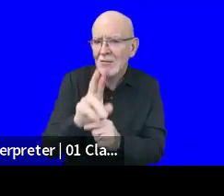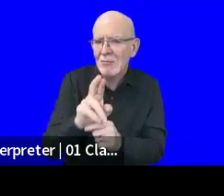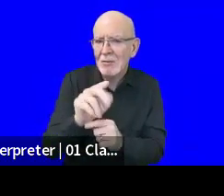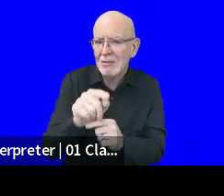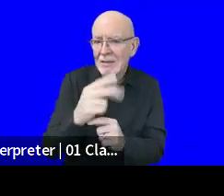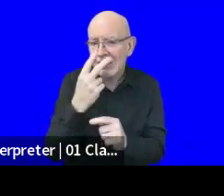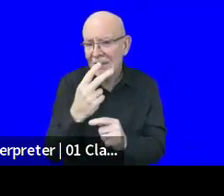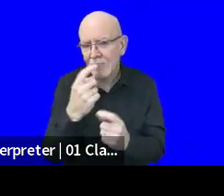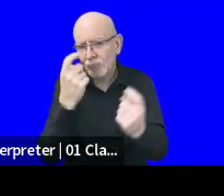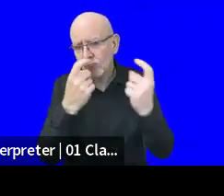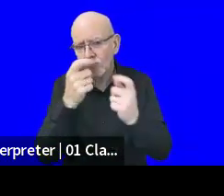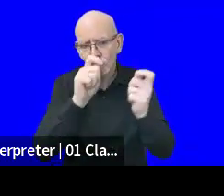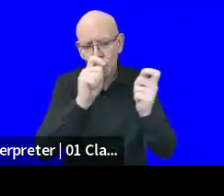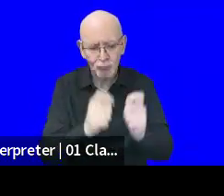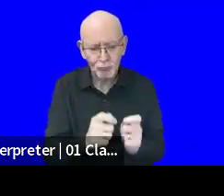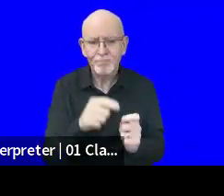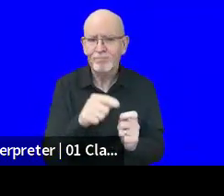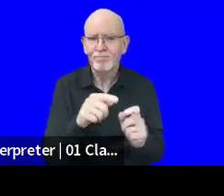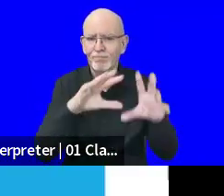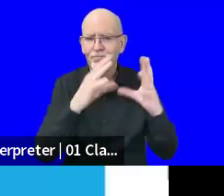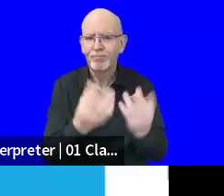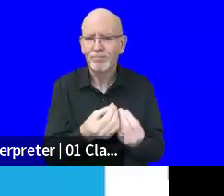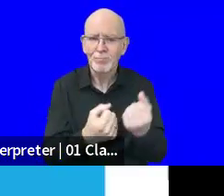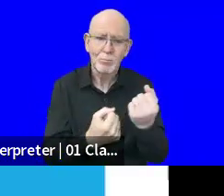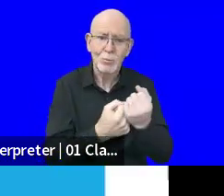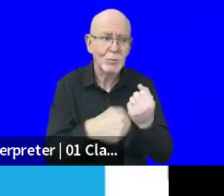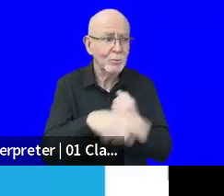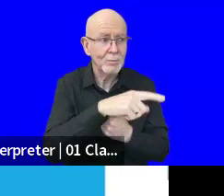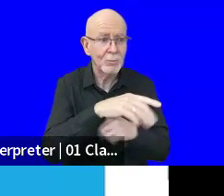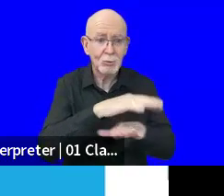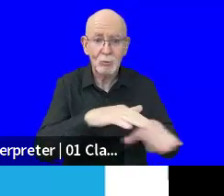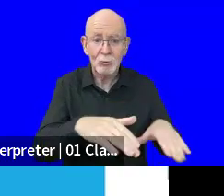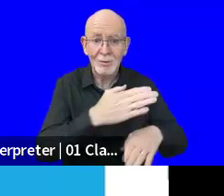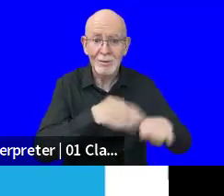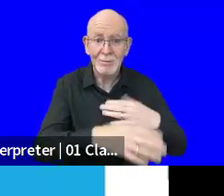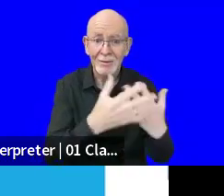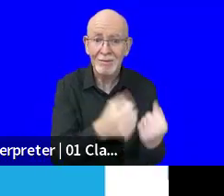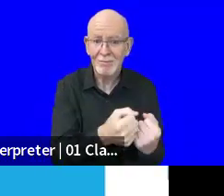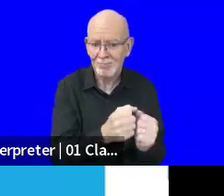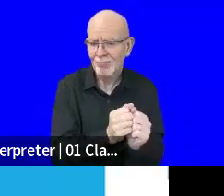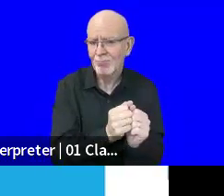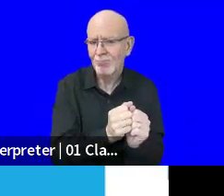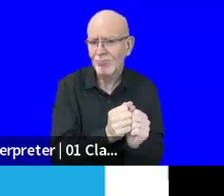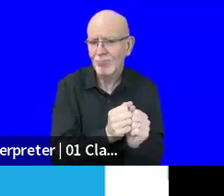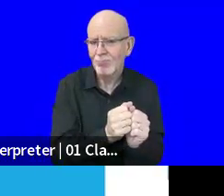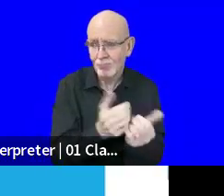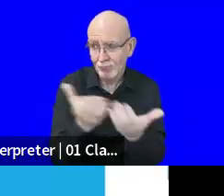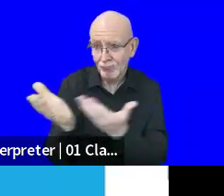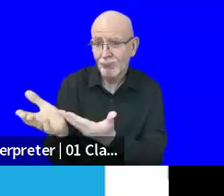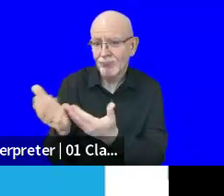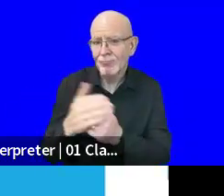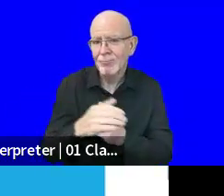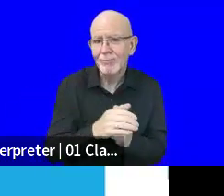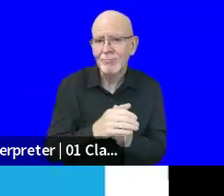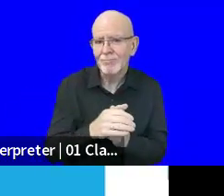yours. Sure, thank you very much. And so with my short presentation, I will give an